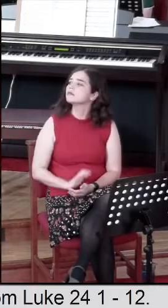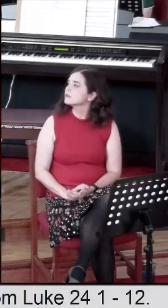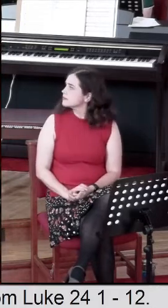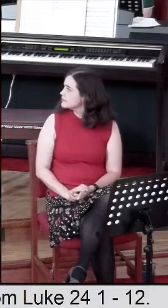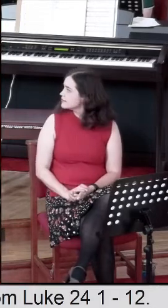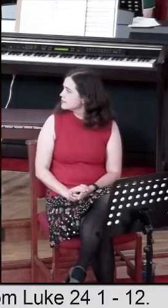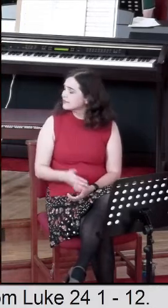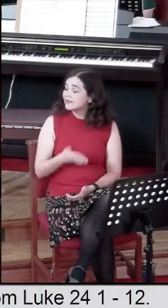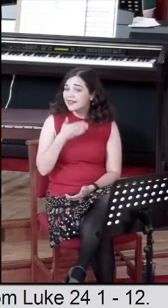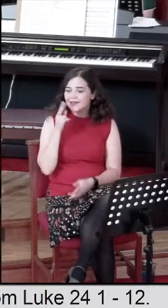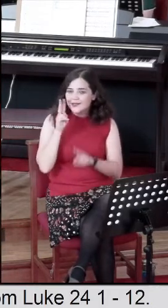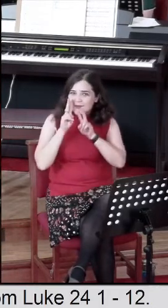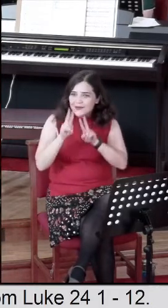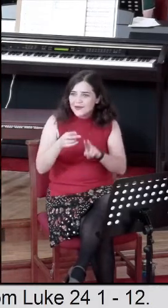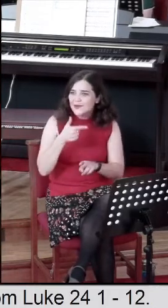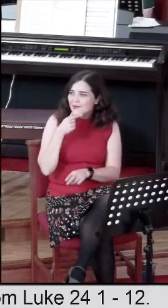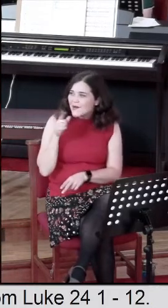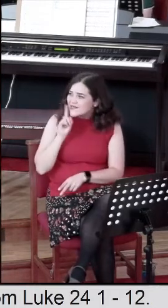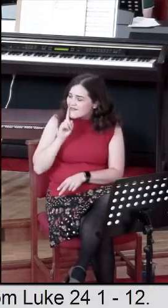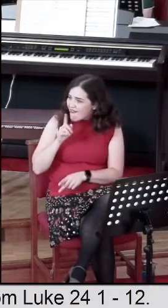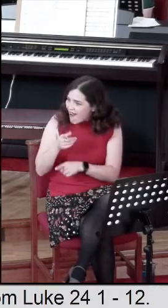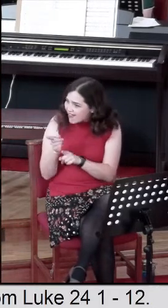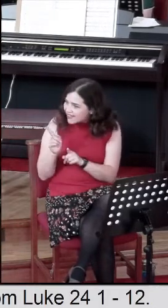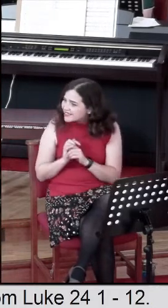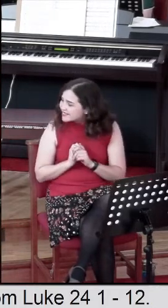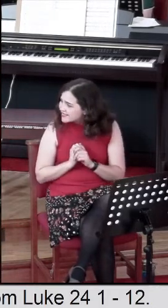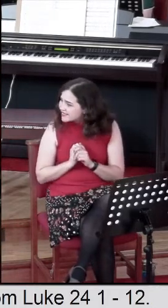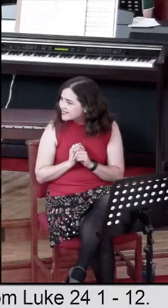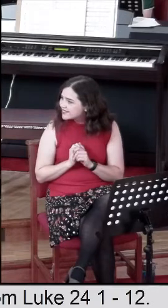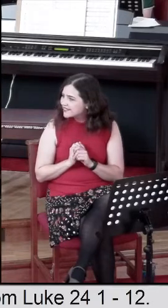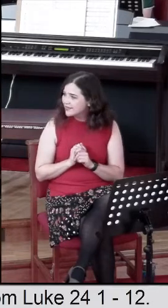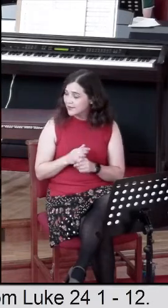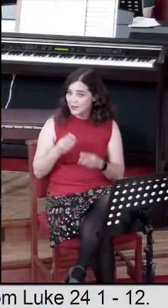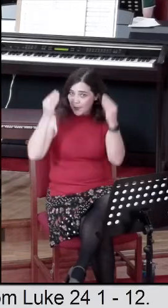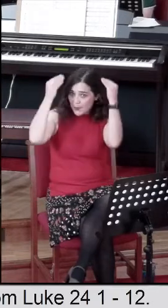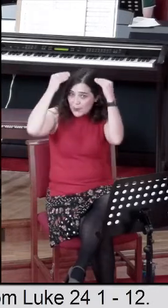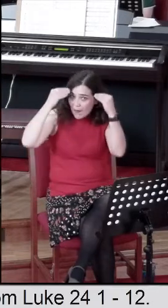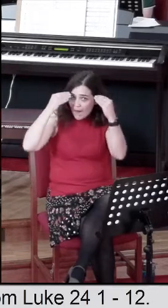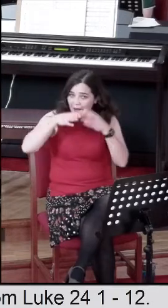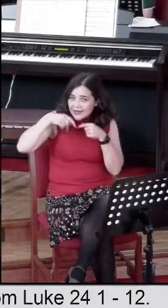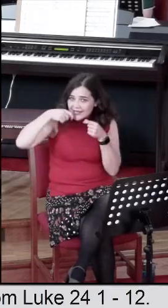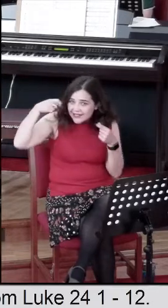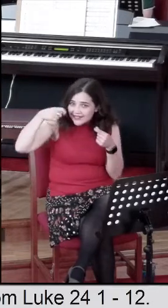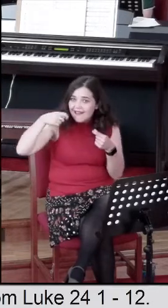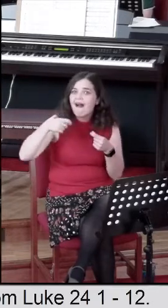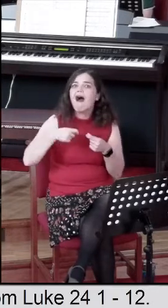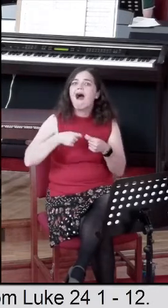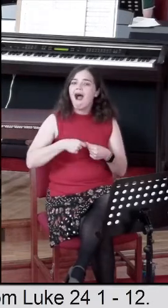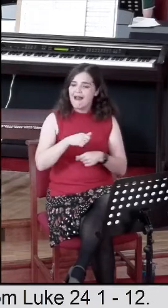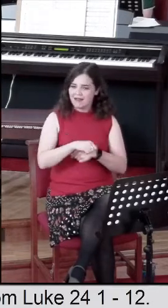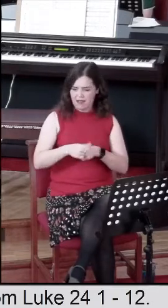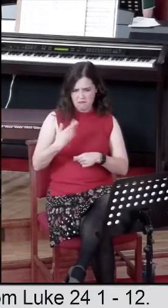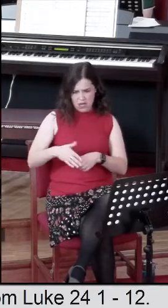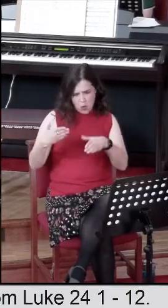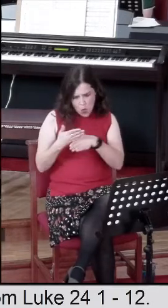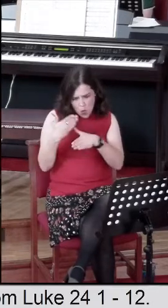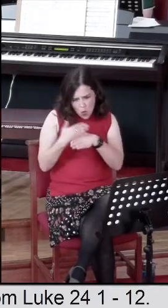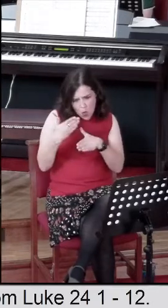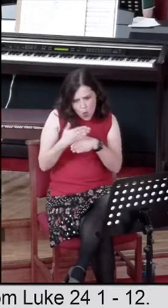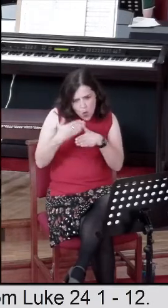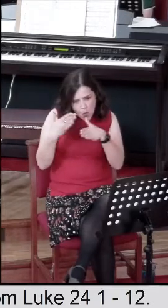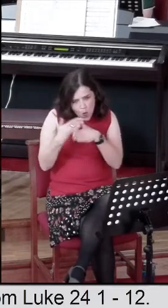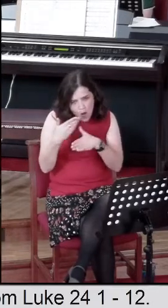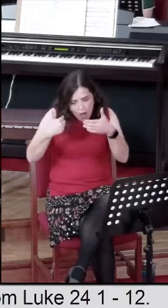It's nice to see you boys and girls here. It's good to see these Easter bonnets as well. You might have put a lot of work into making